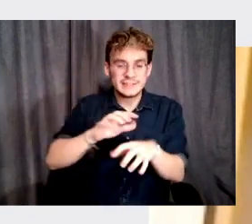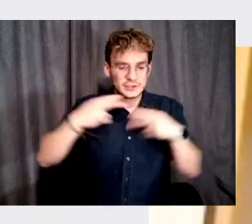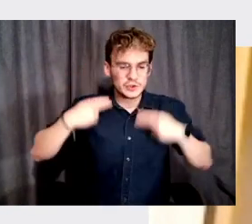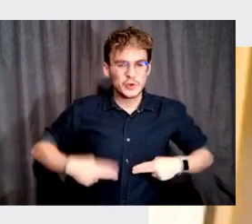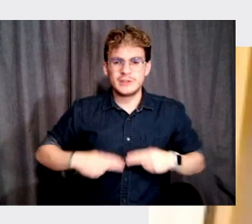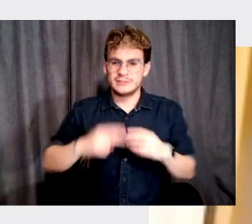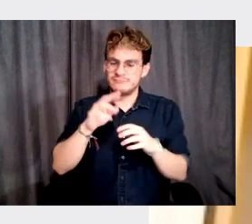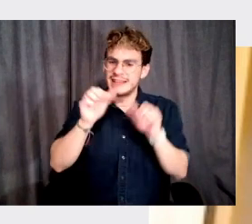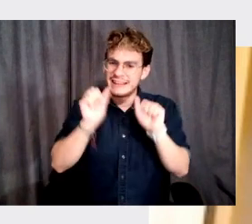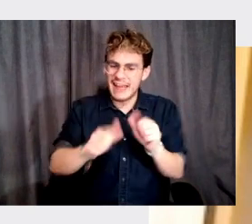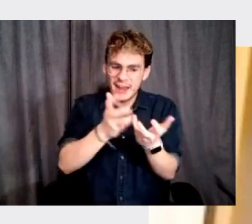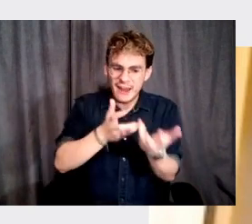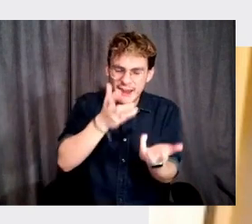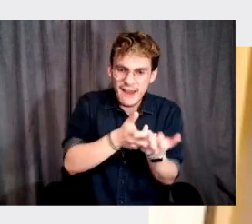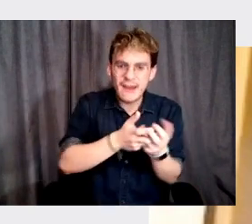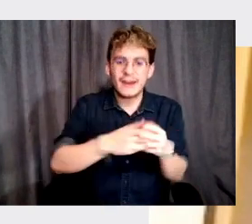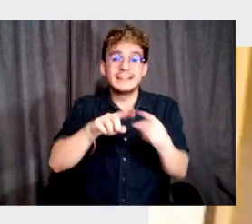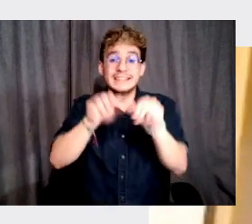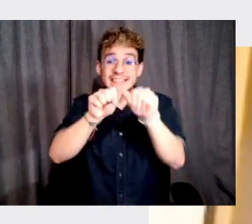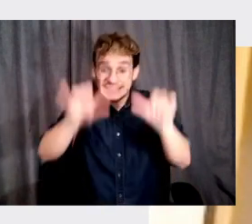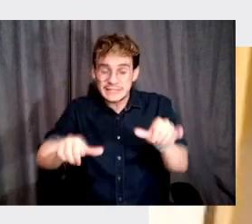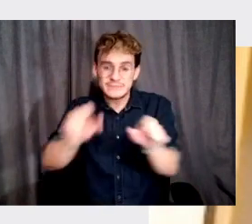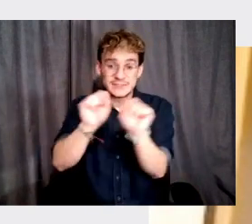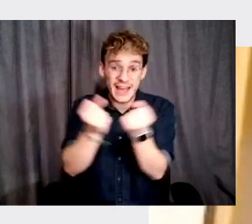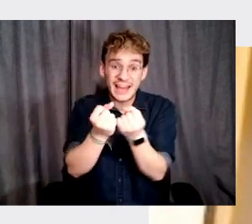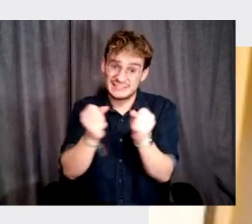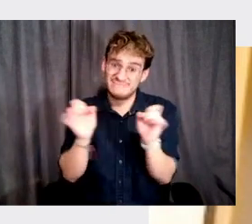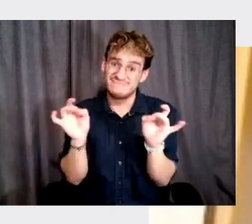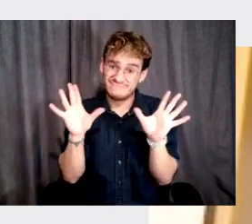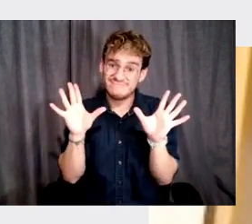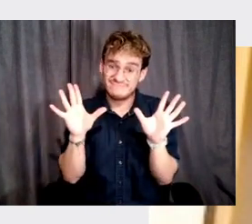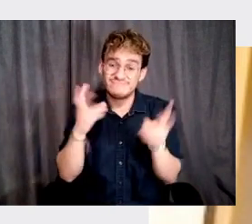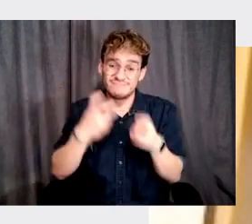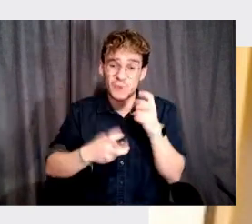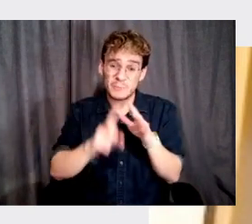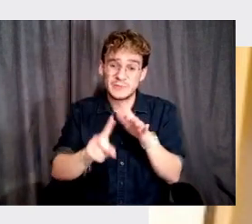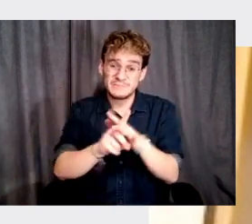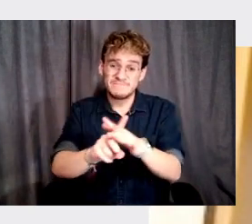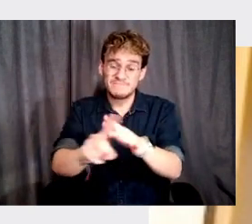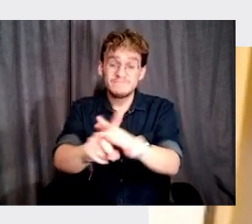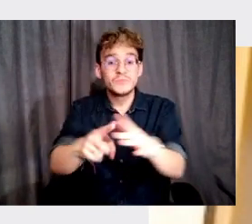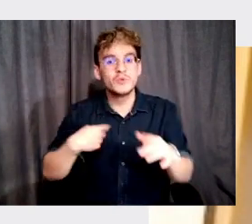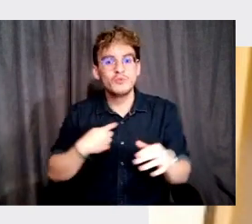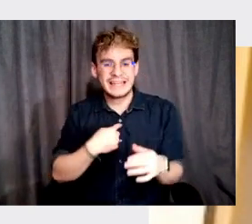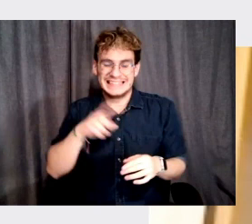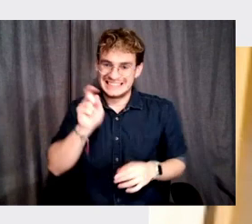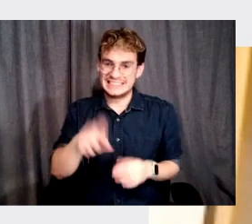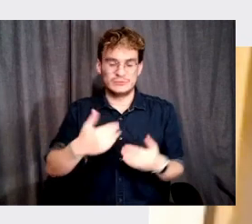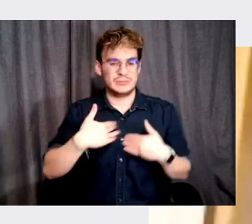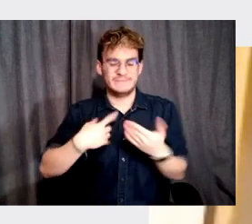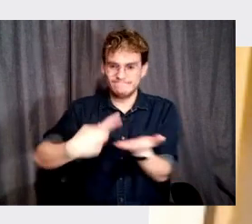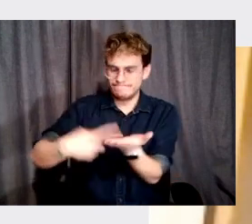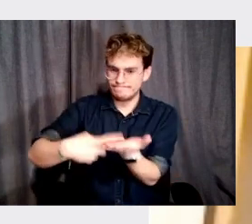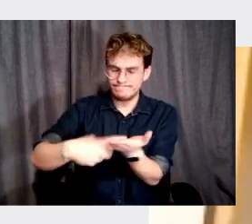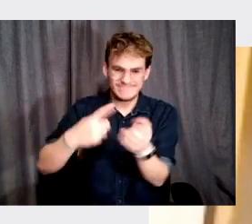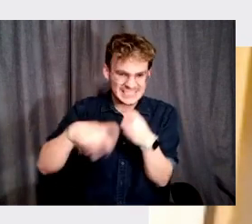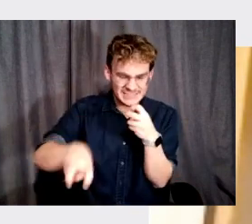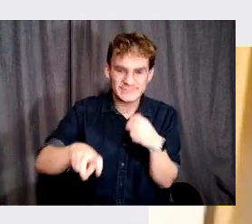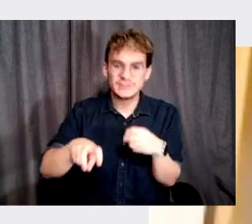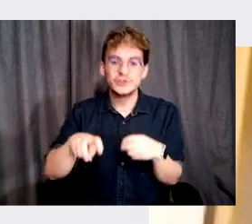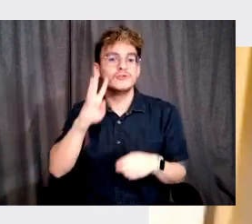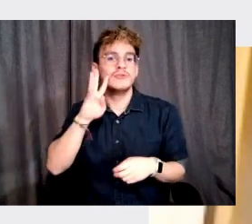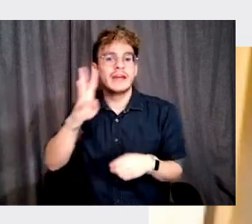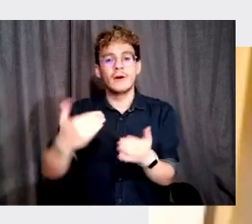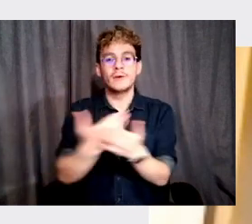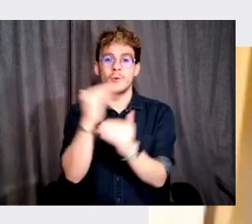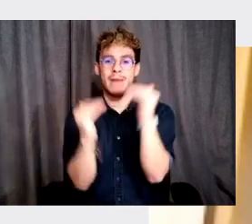our societies and systems have major flaws. We're at a point when we need to have difficult discussions and work to create a new